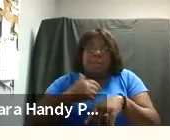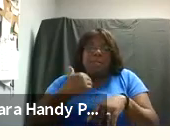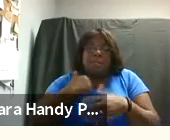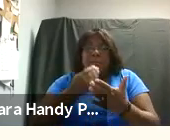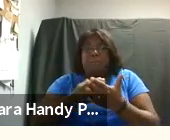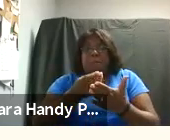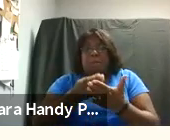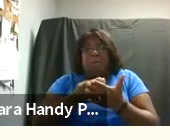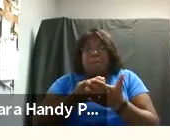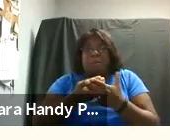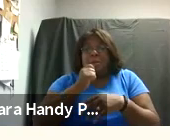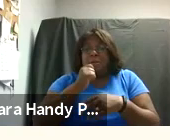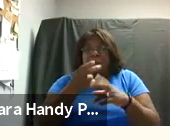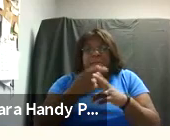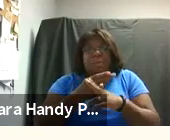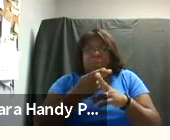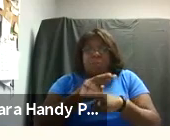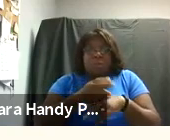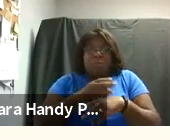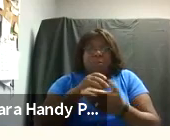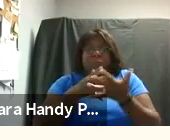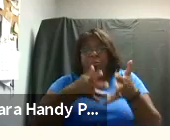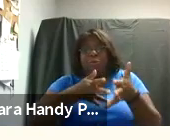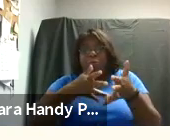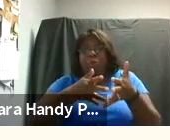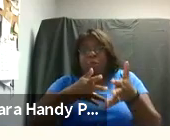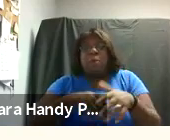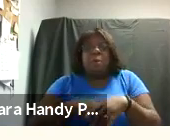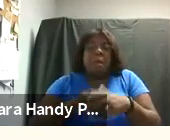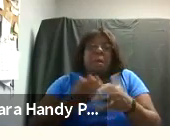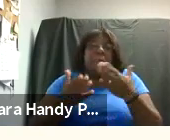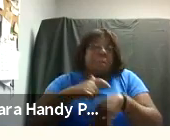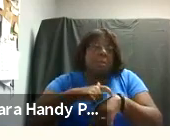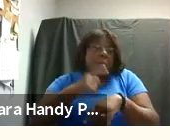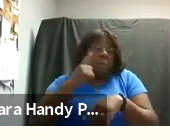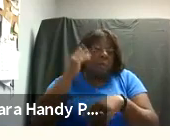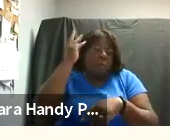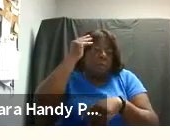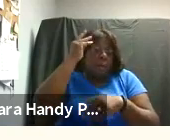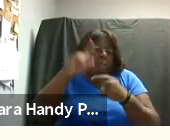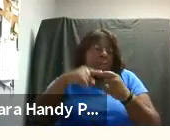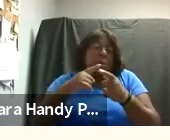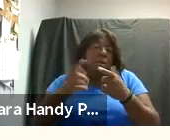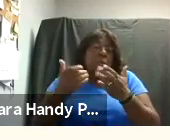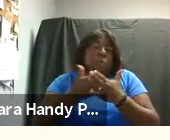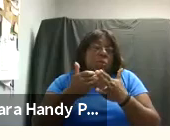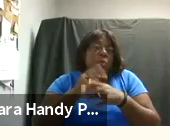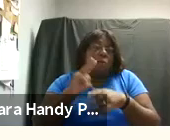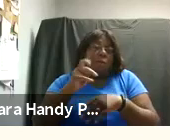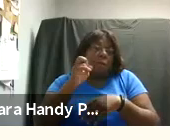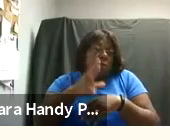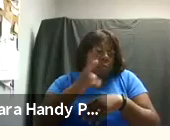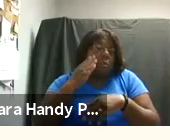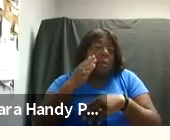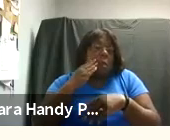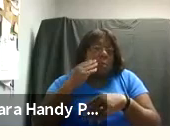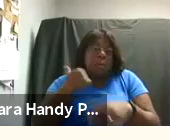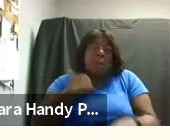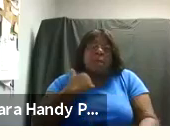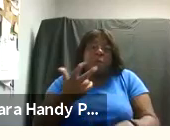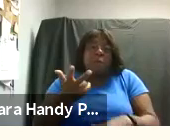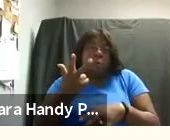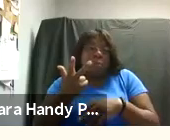dollars that aren't being spent. Might be a time to think about bringing on new vendors. I know we have 3